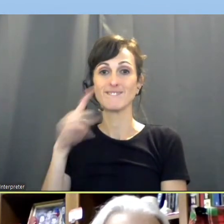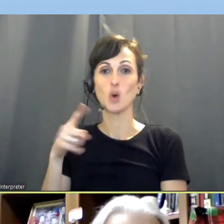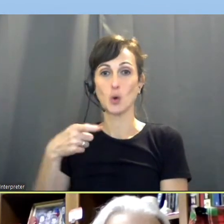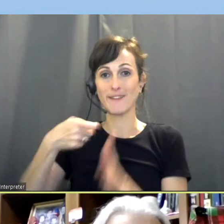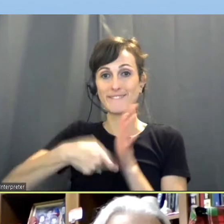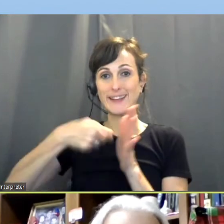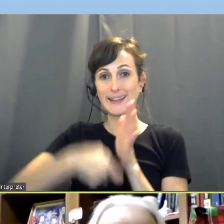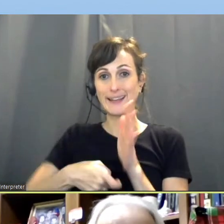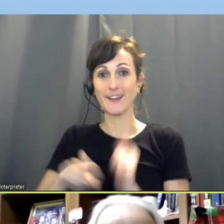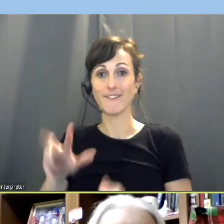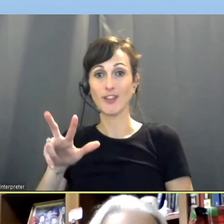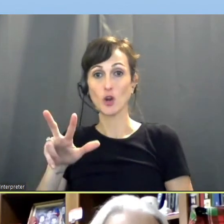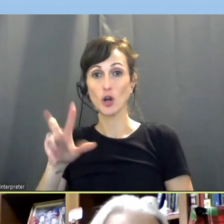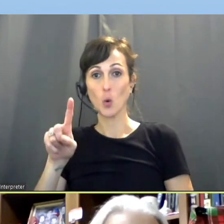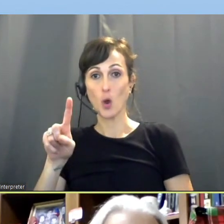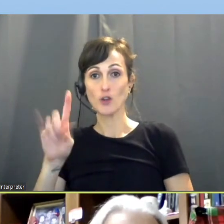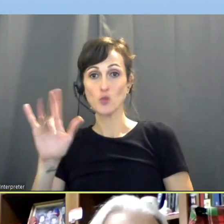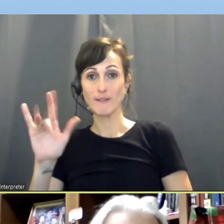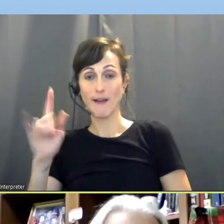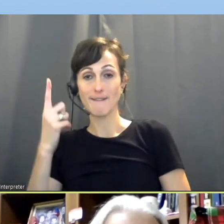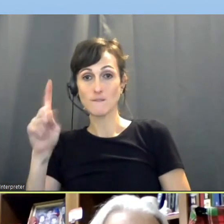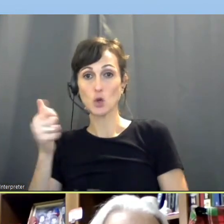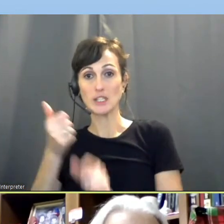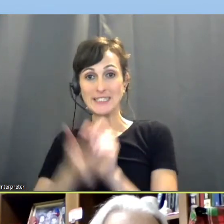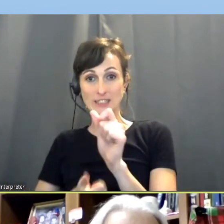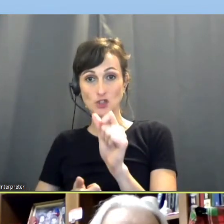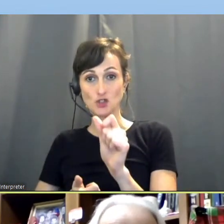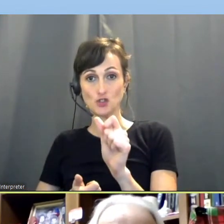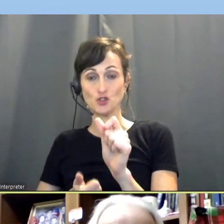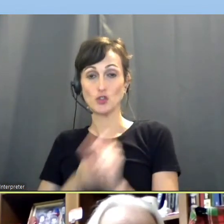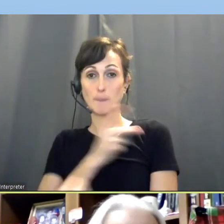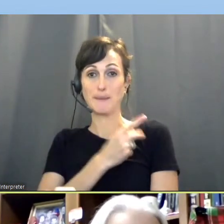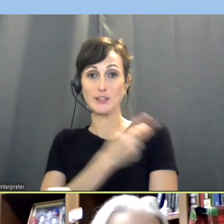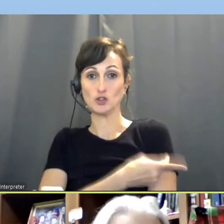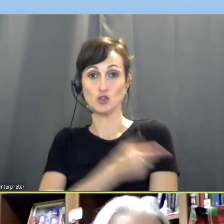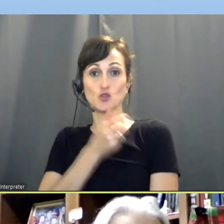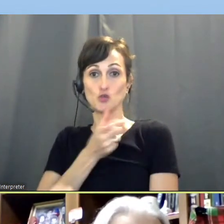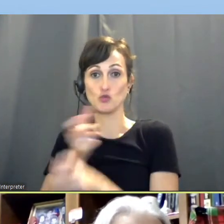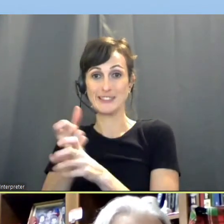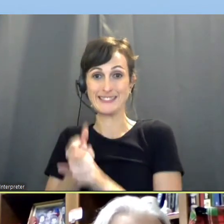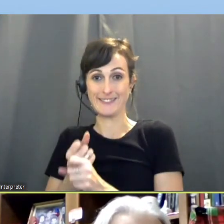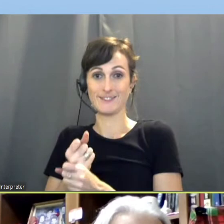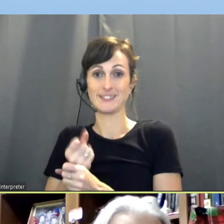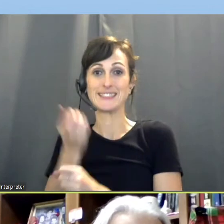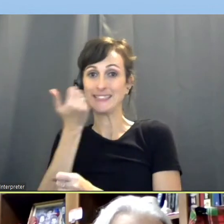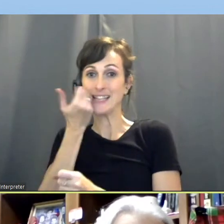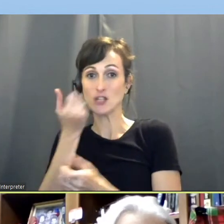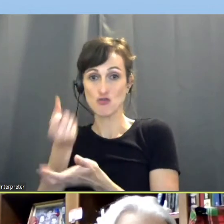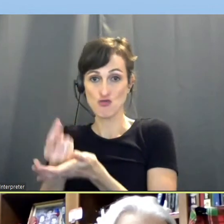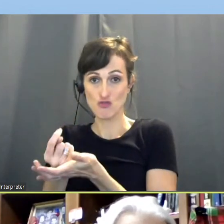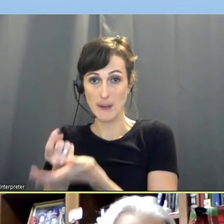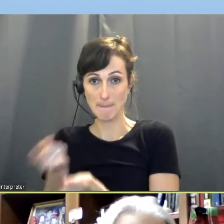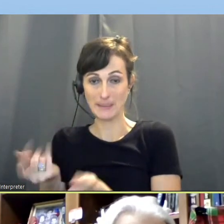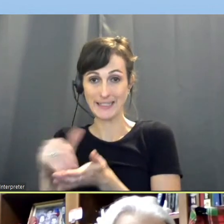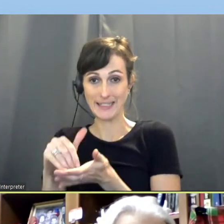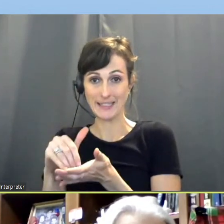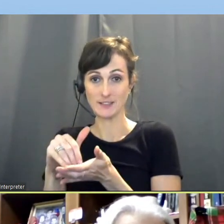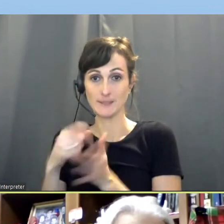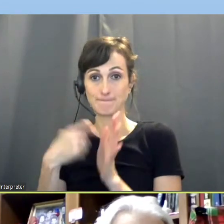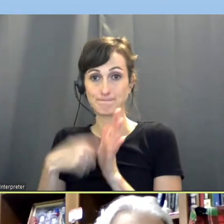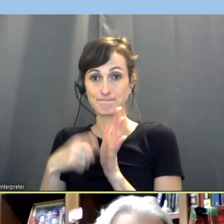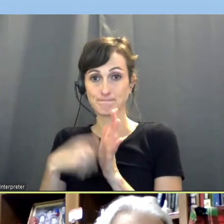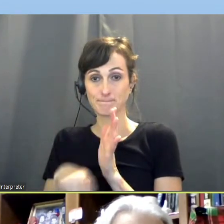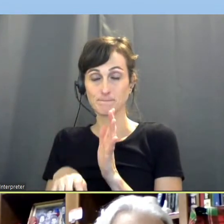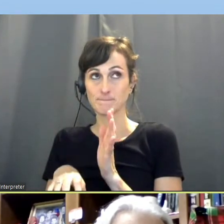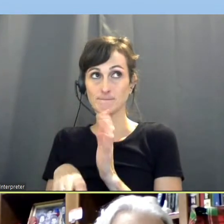of $31.25 for each patient receiving dental treatment. And again, the fee